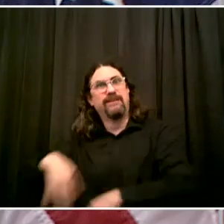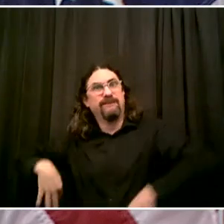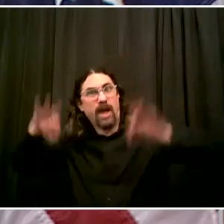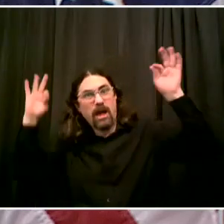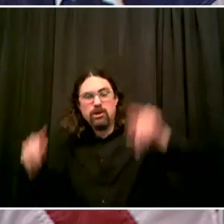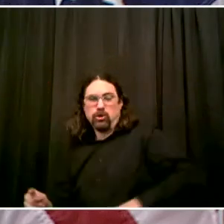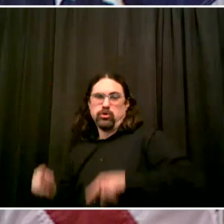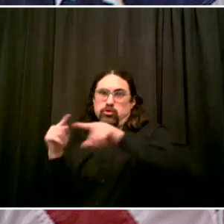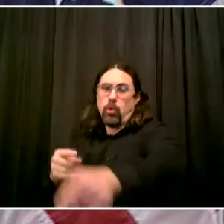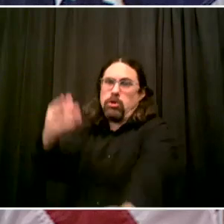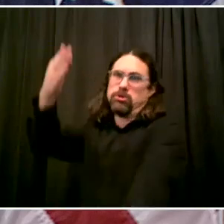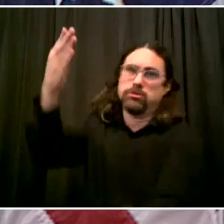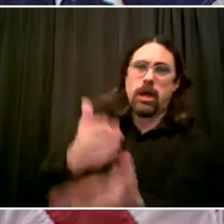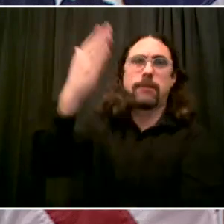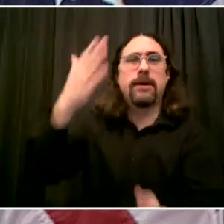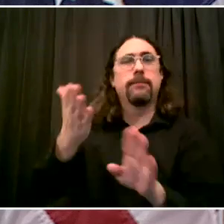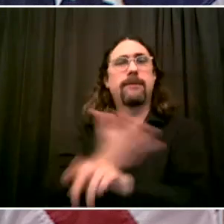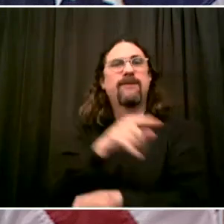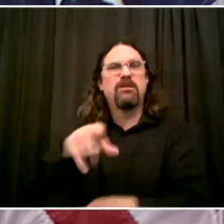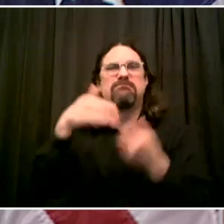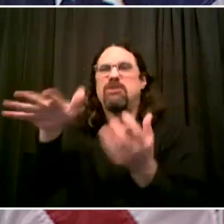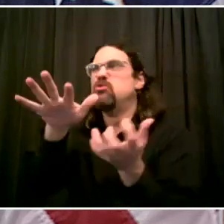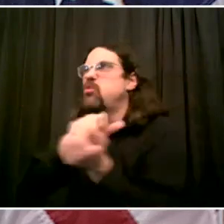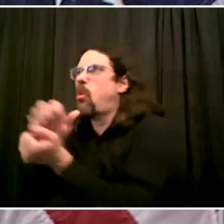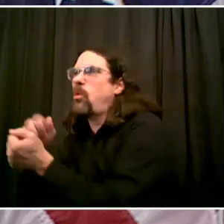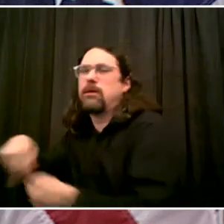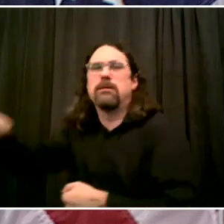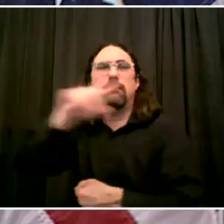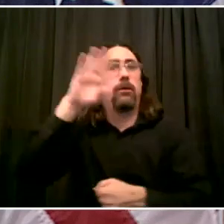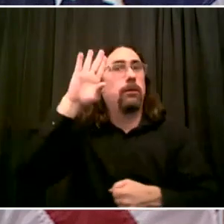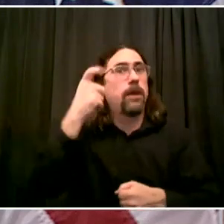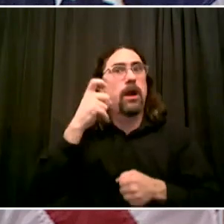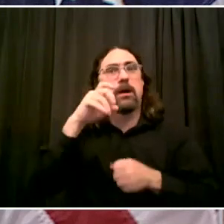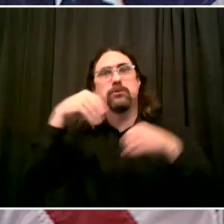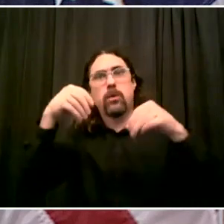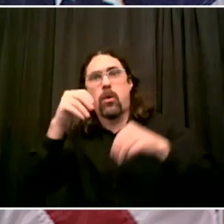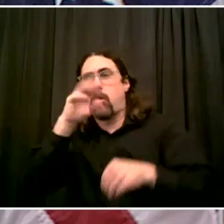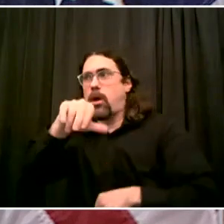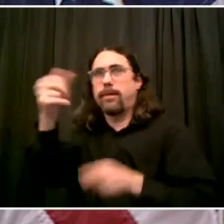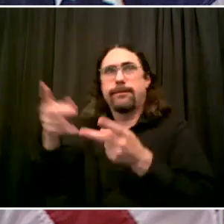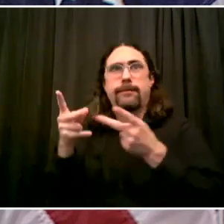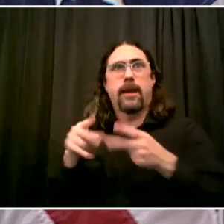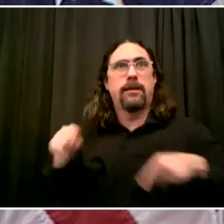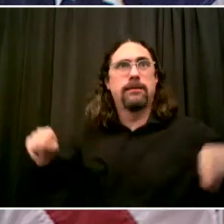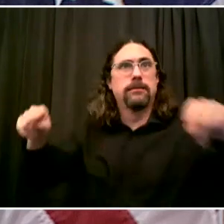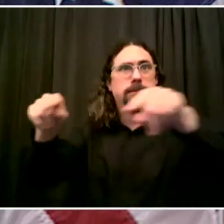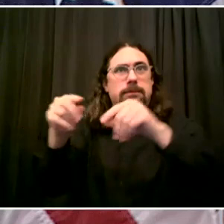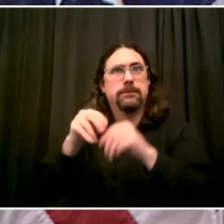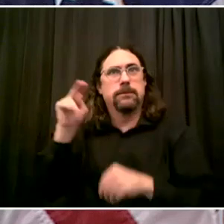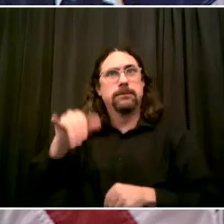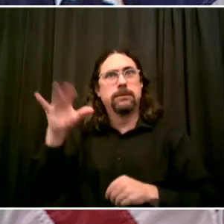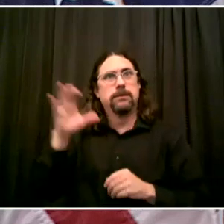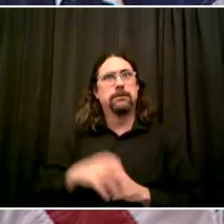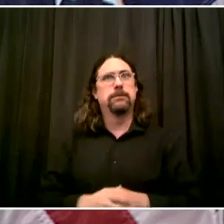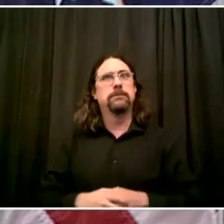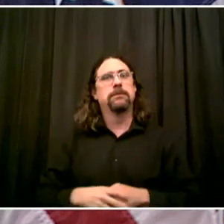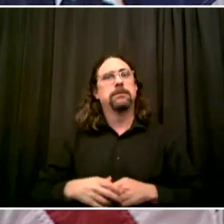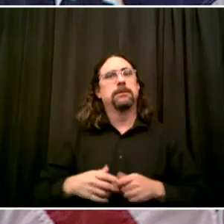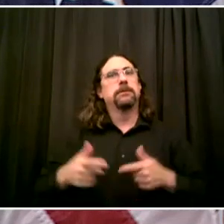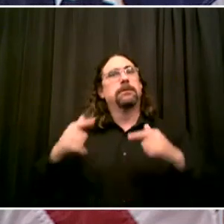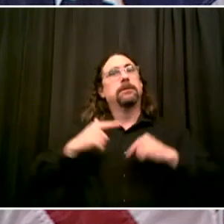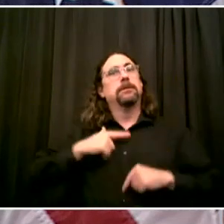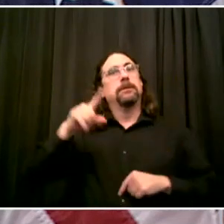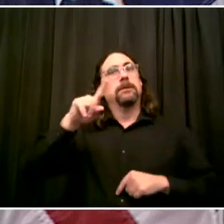Hey, Mr. Mayor and Police Commissioner. My question's for both of you. I was in Mott Haven last night, and what I saw firsthand